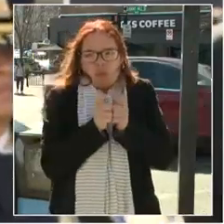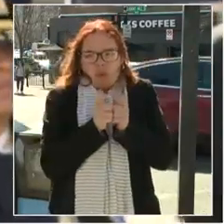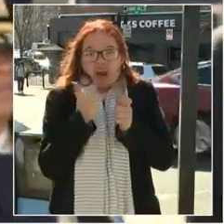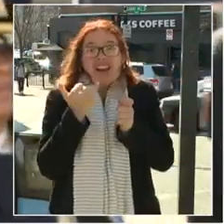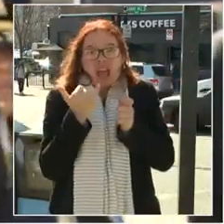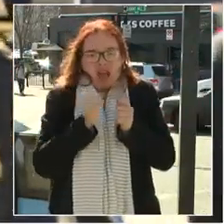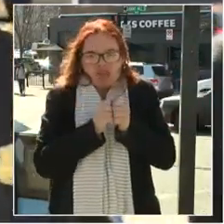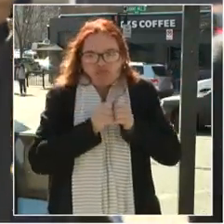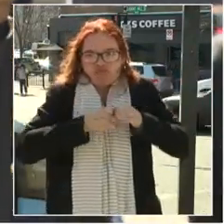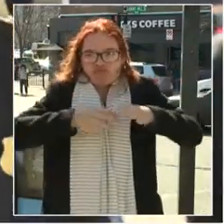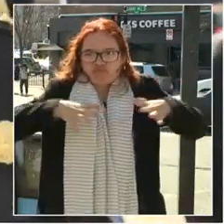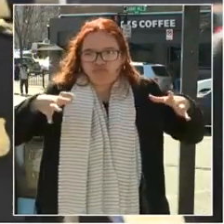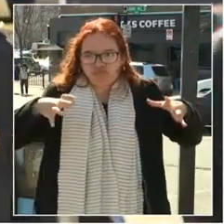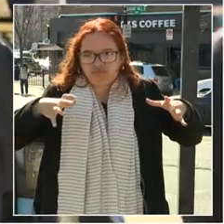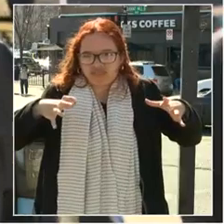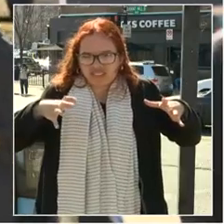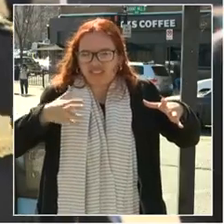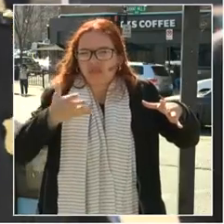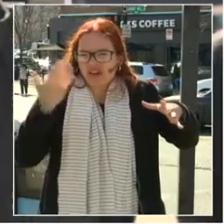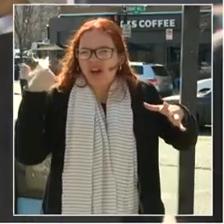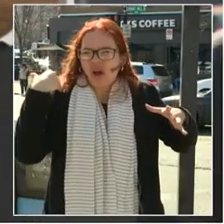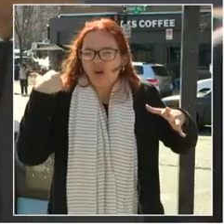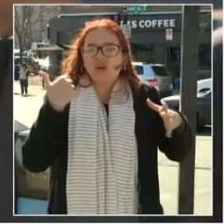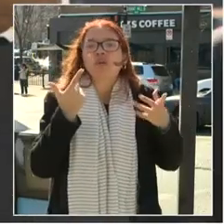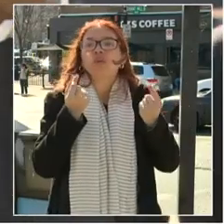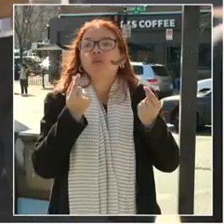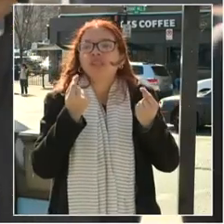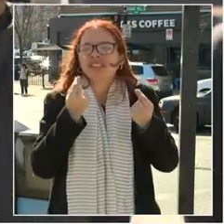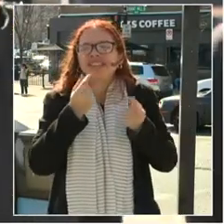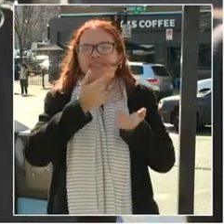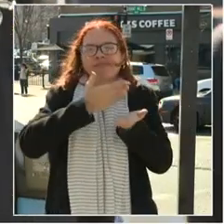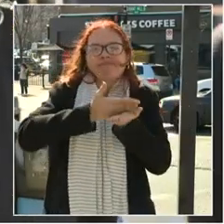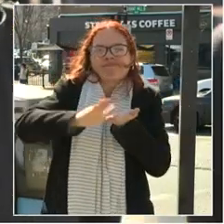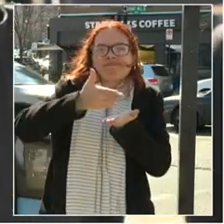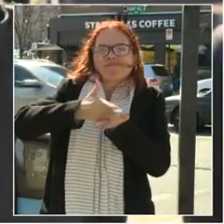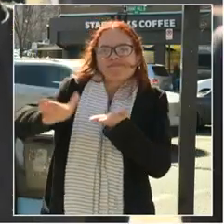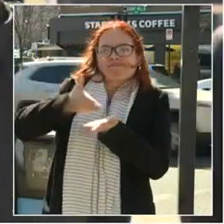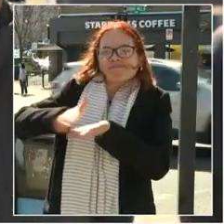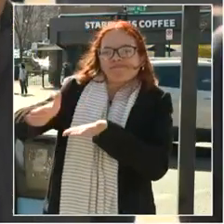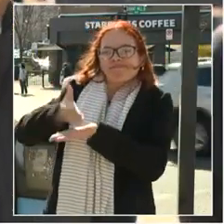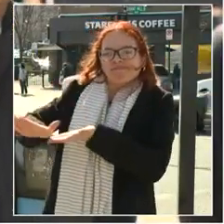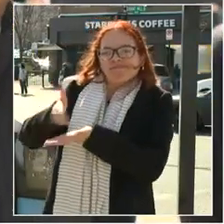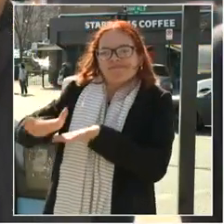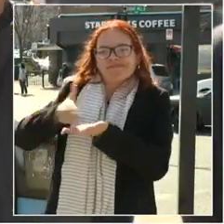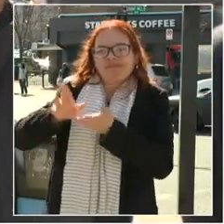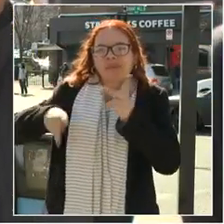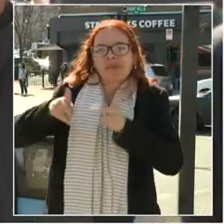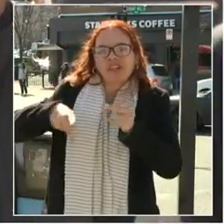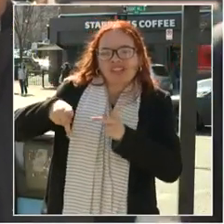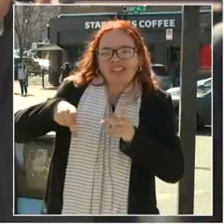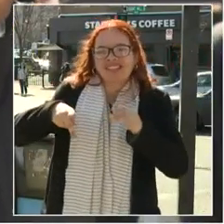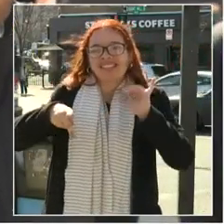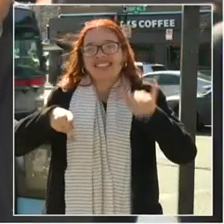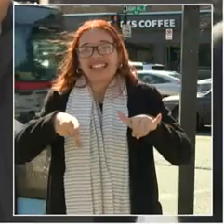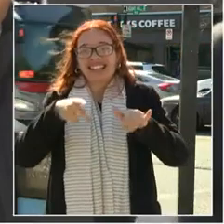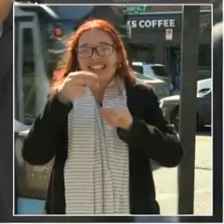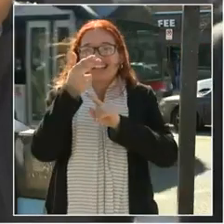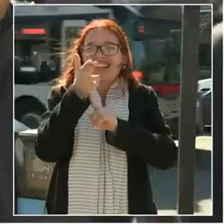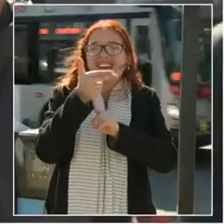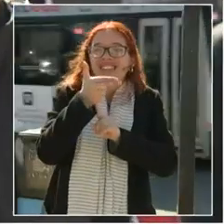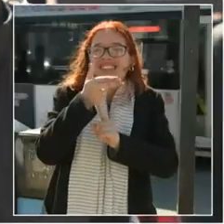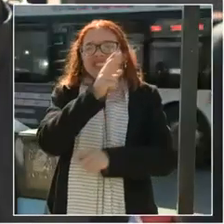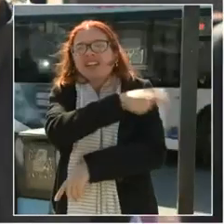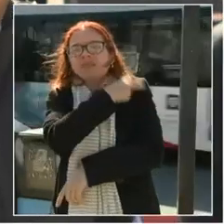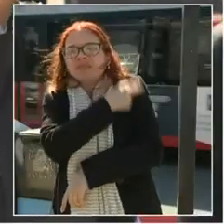years ago or so, they pushed out our eastern boundary past Washington Hospital Center to East Capitol and pushed us north